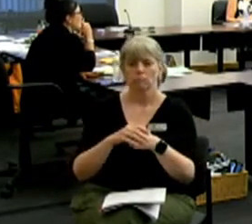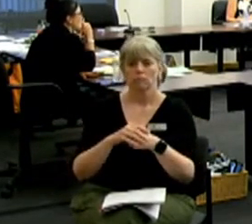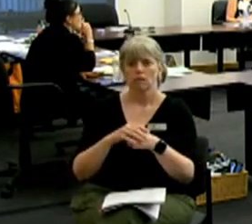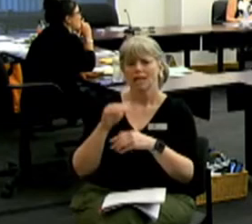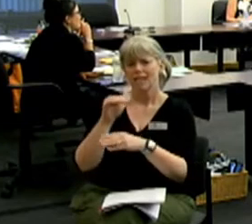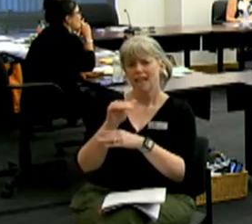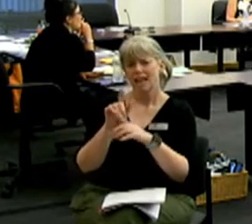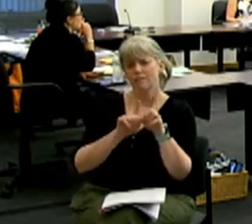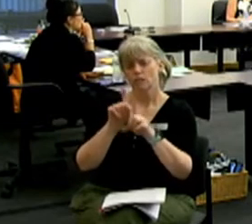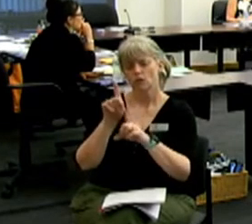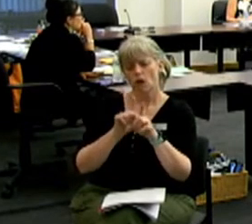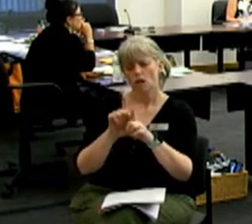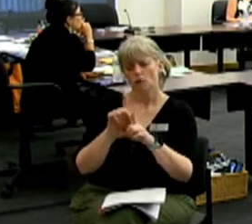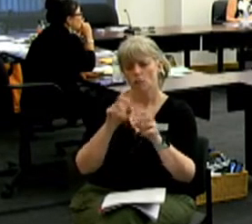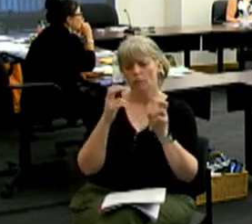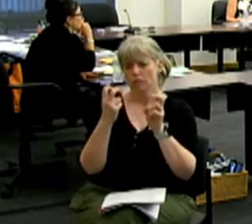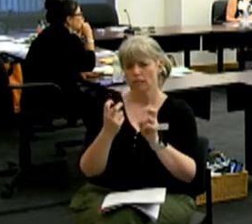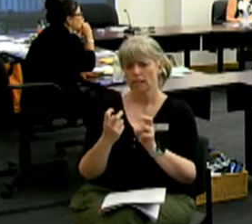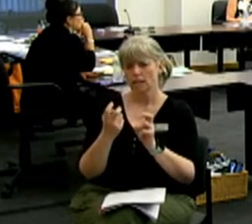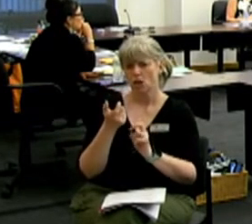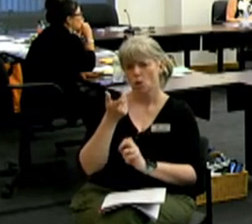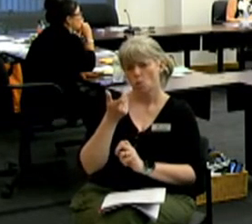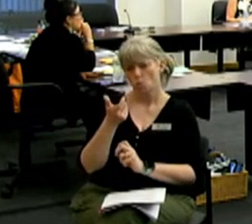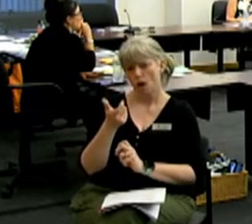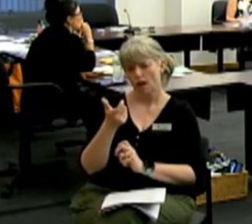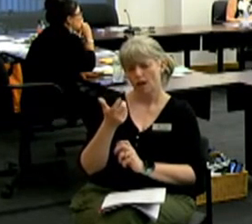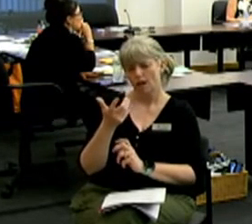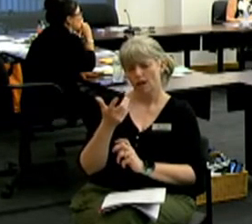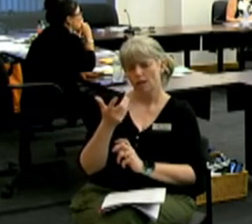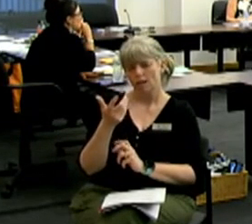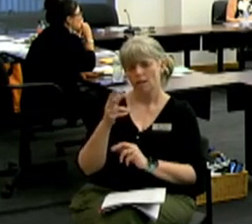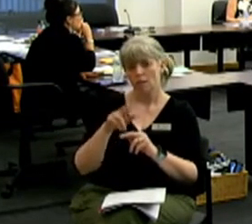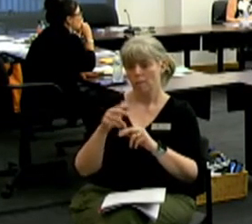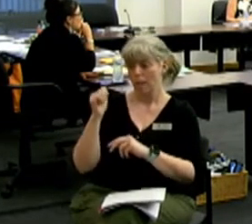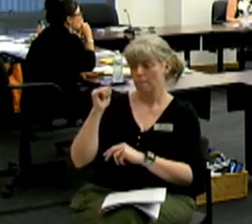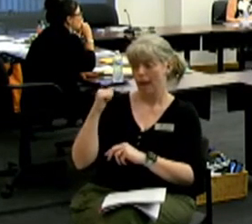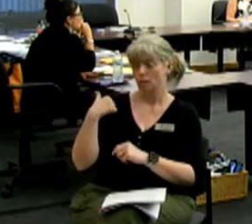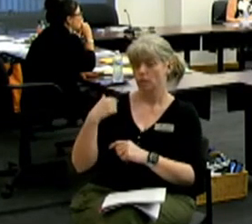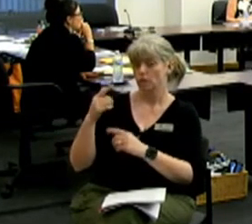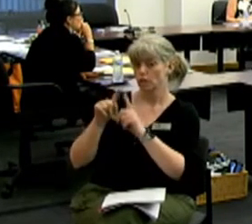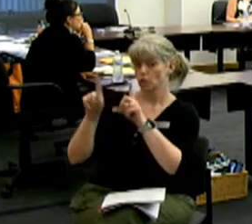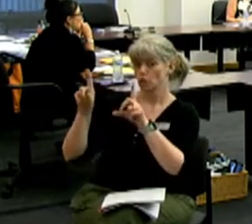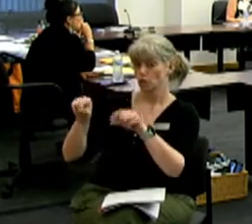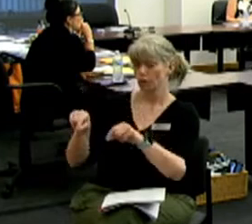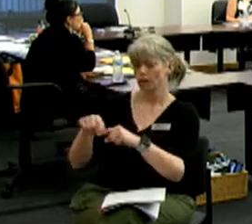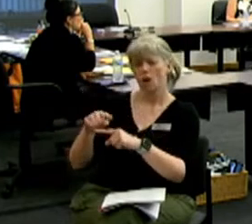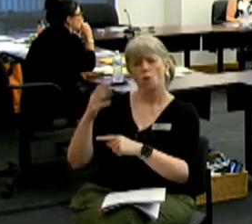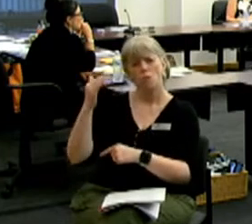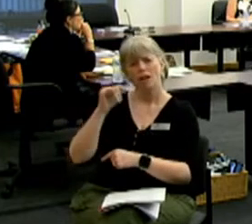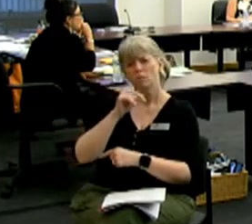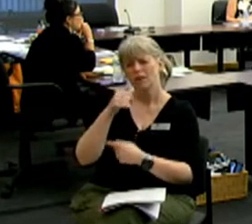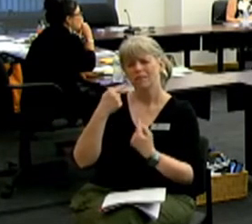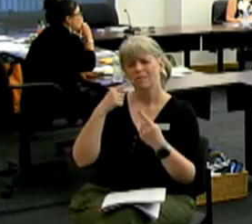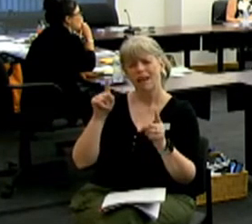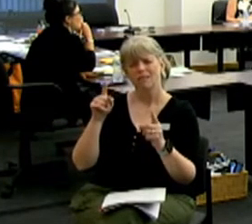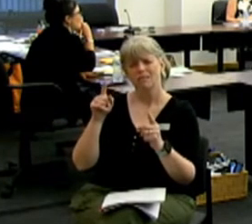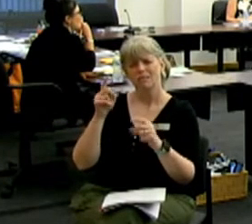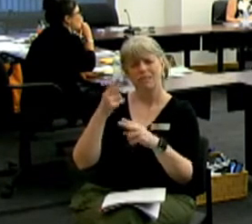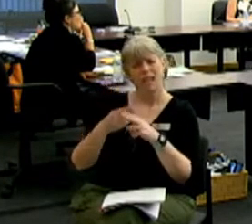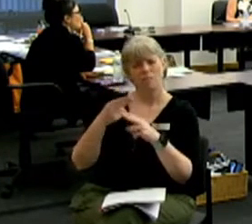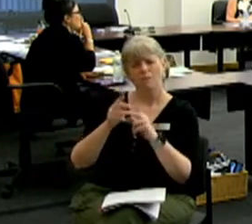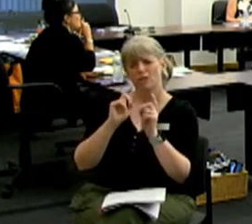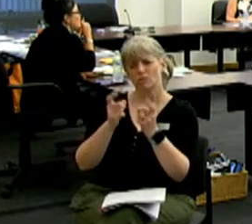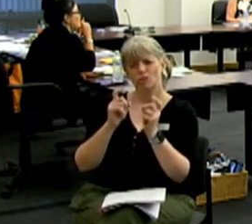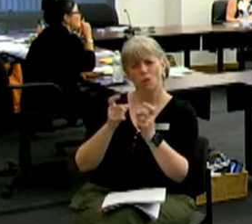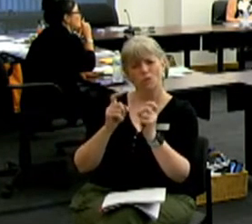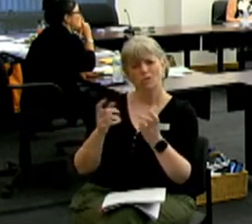Night of Stars, Mhm. when you're sitting there watching now, for where I was sitting, my back was to the screen. Why don't we announce the names of the donors that we